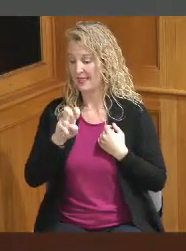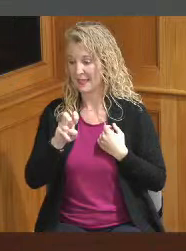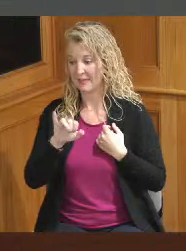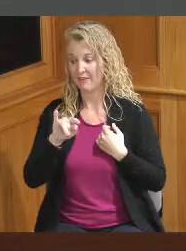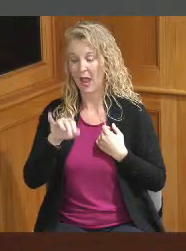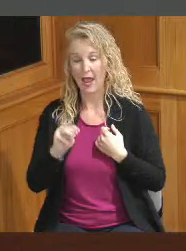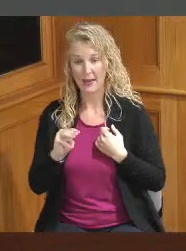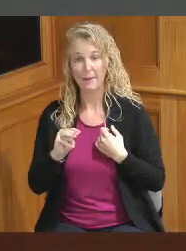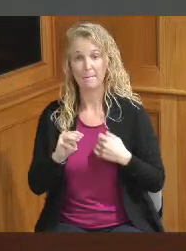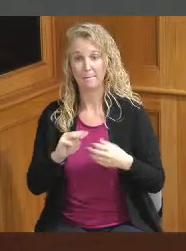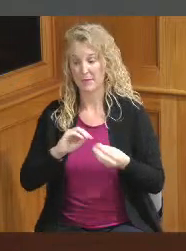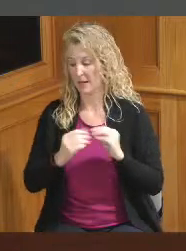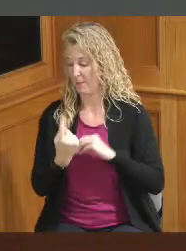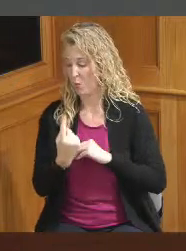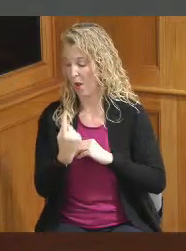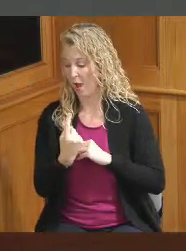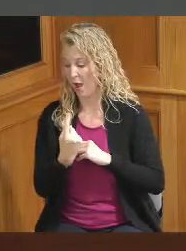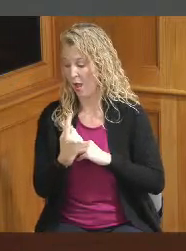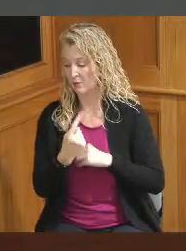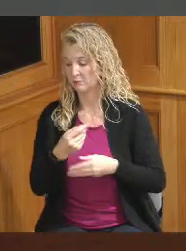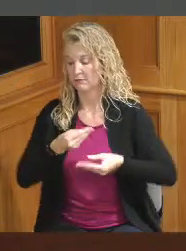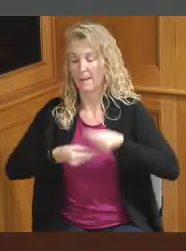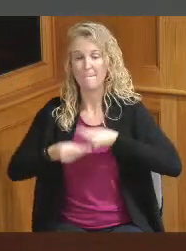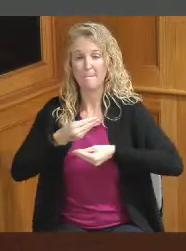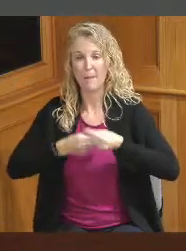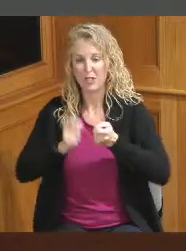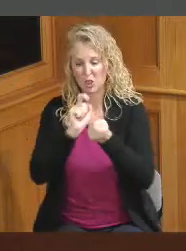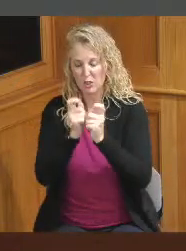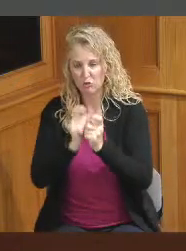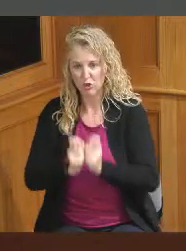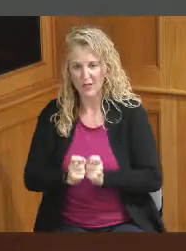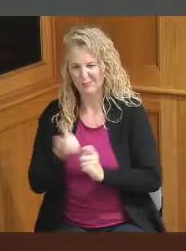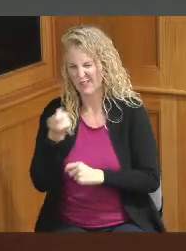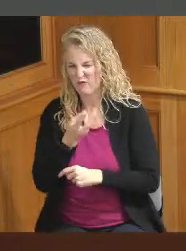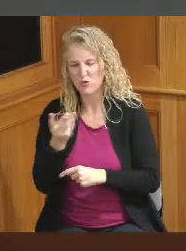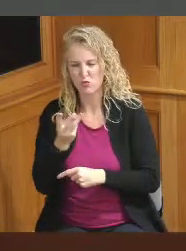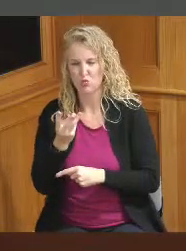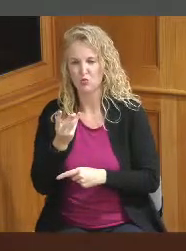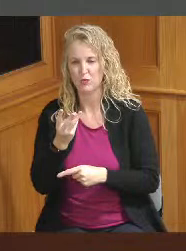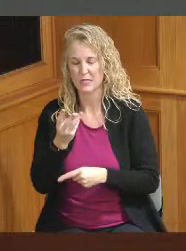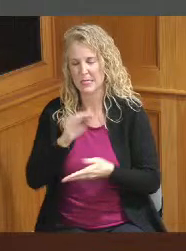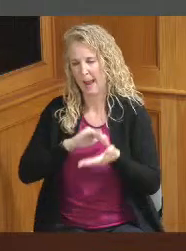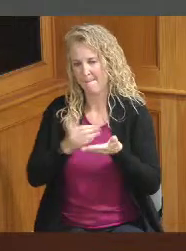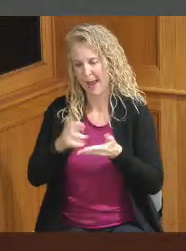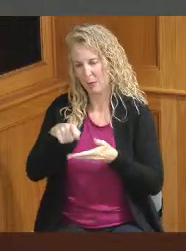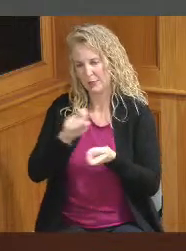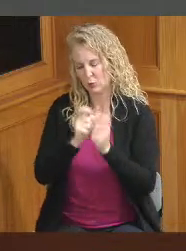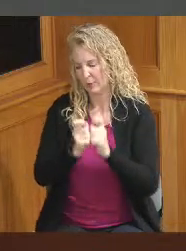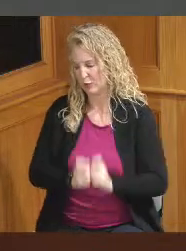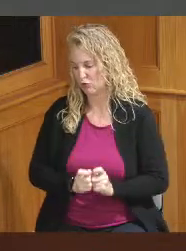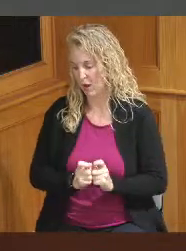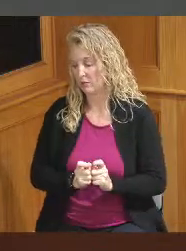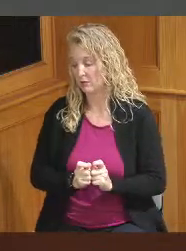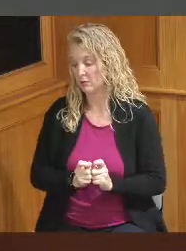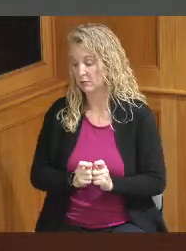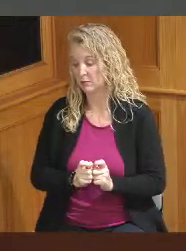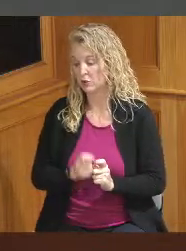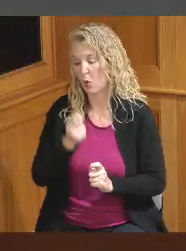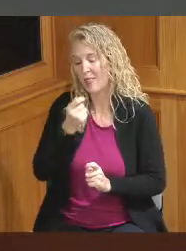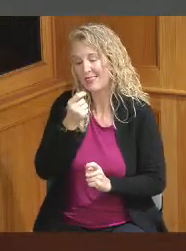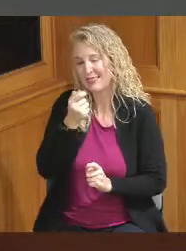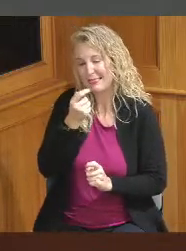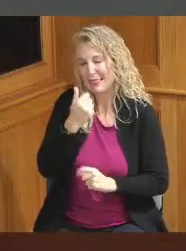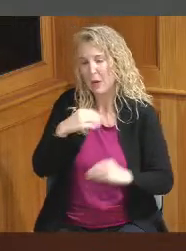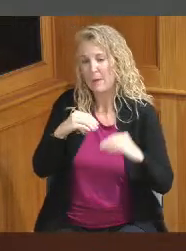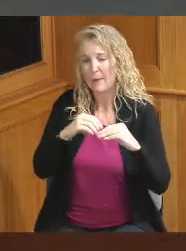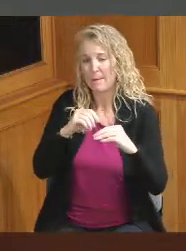for you today, by leave number one, which is a budget adjustment. There are a couple of different items in this adjustment. There is the appropriation of some additional lodging